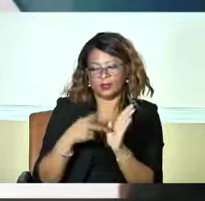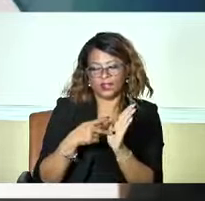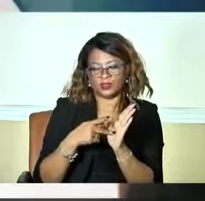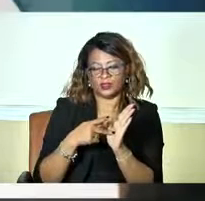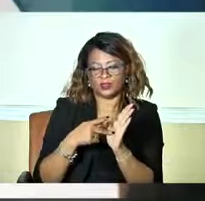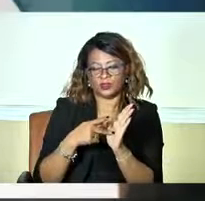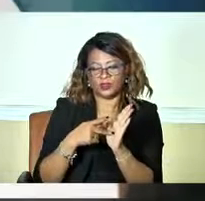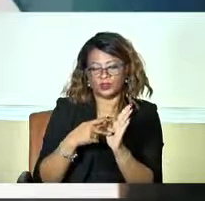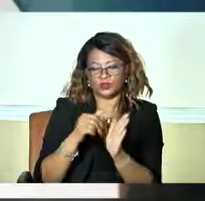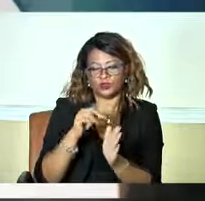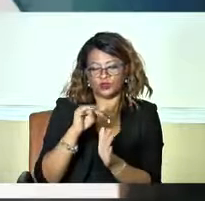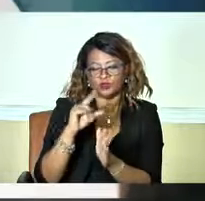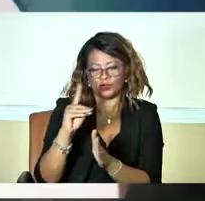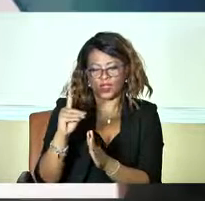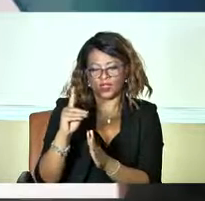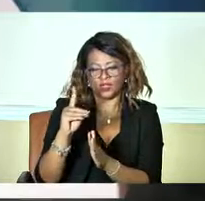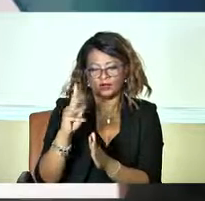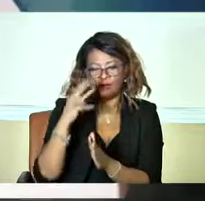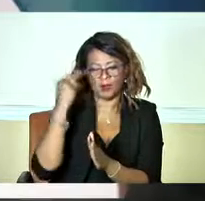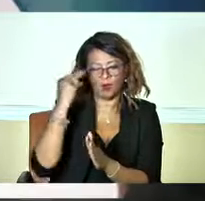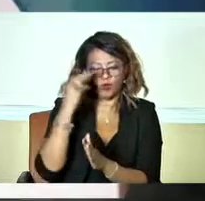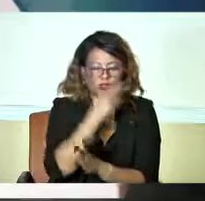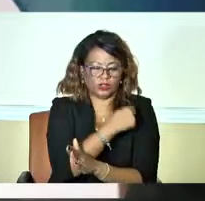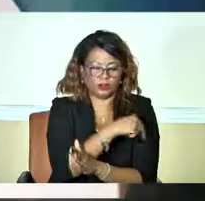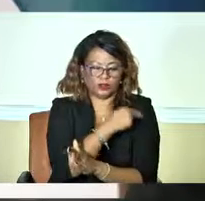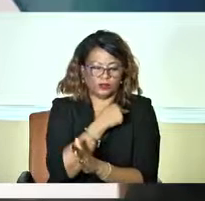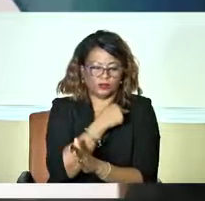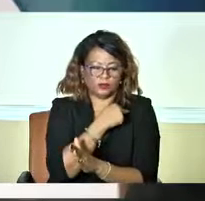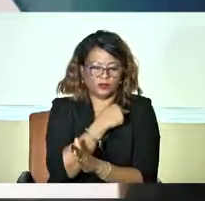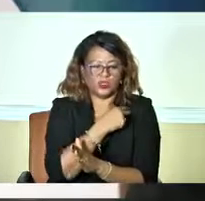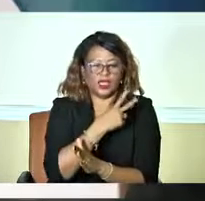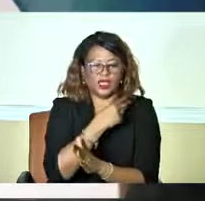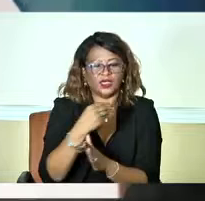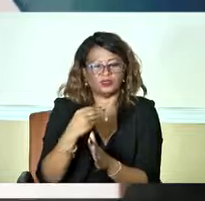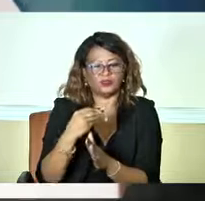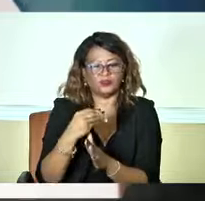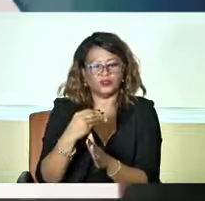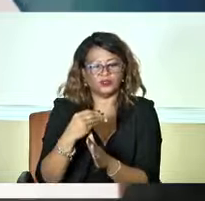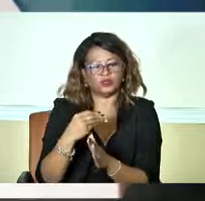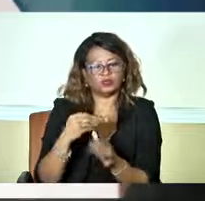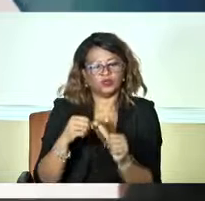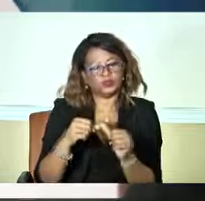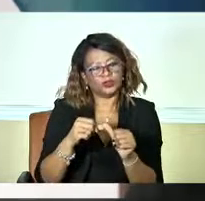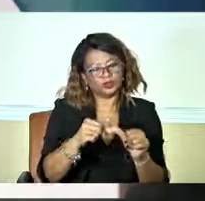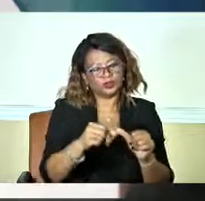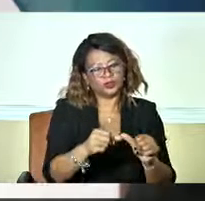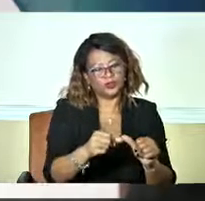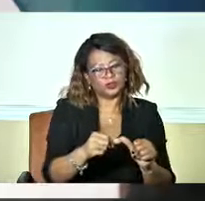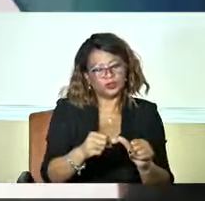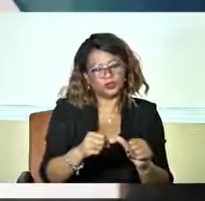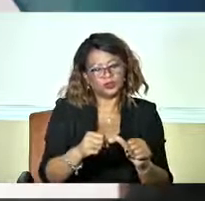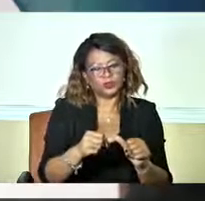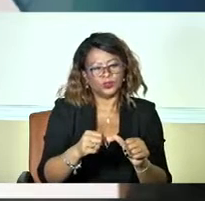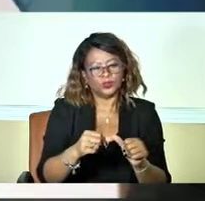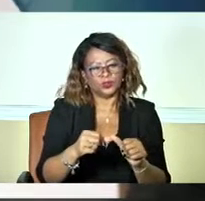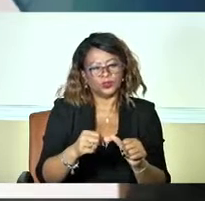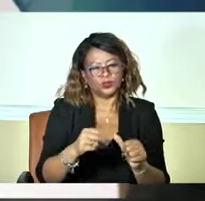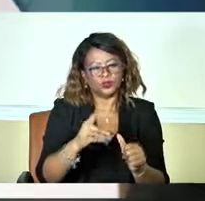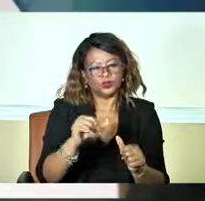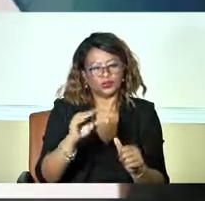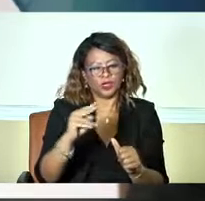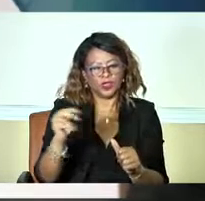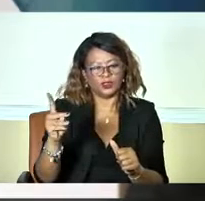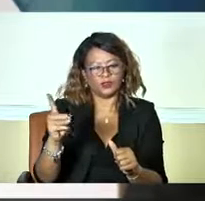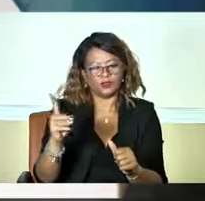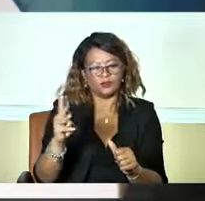to the Rand Memorial Hospital, and there will also be some more resilience to the Rand Memorial